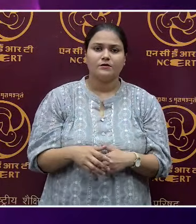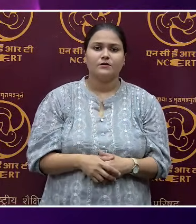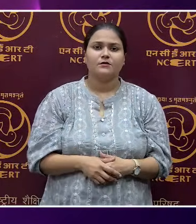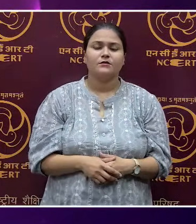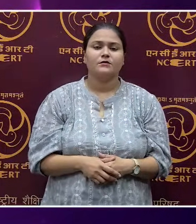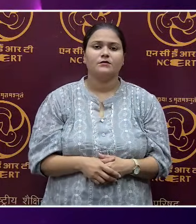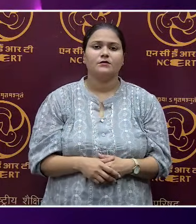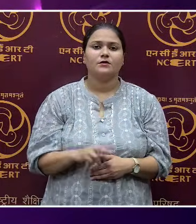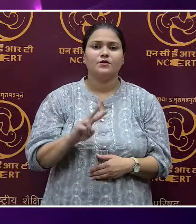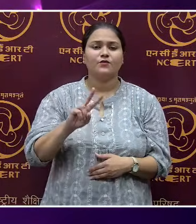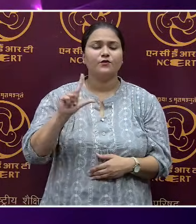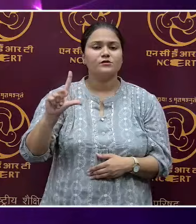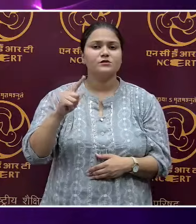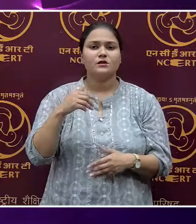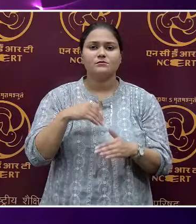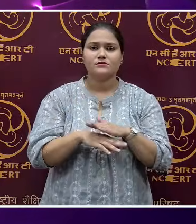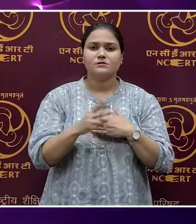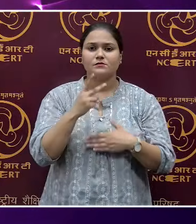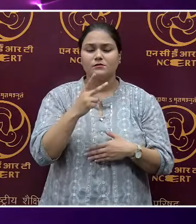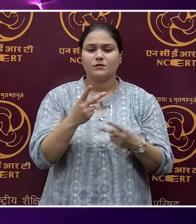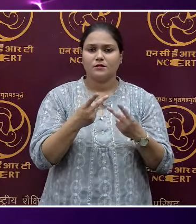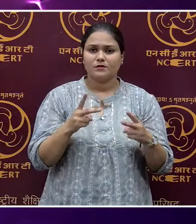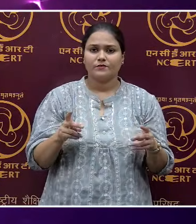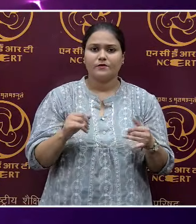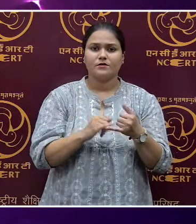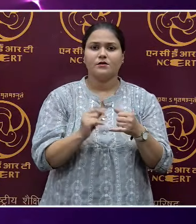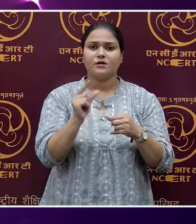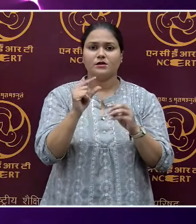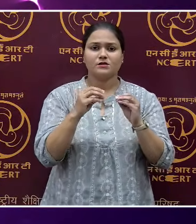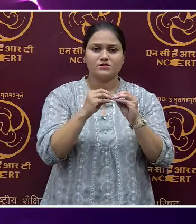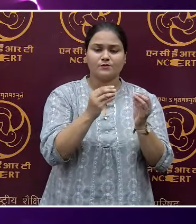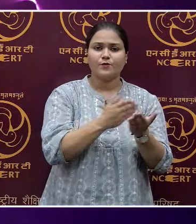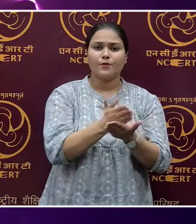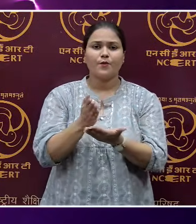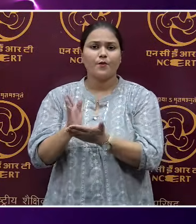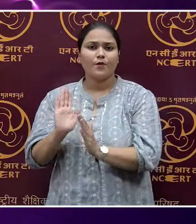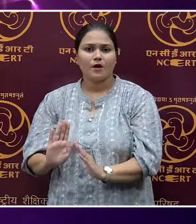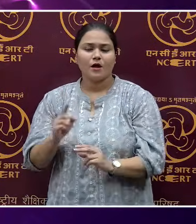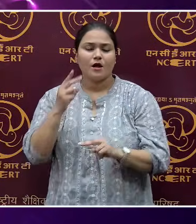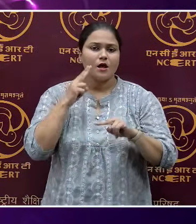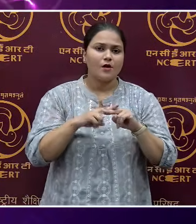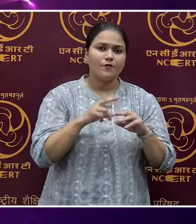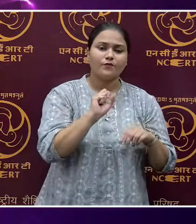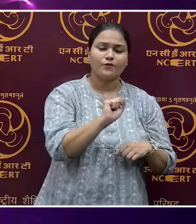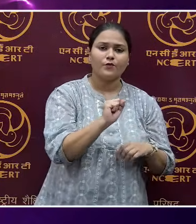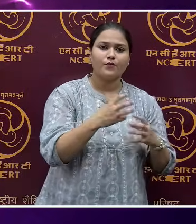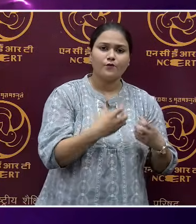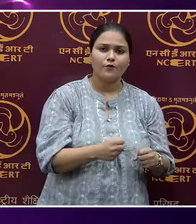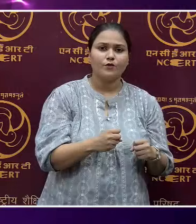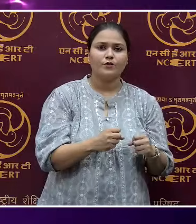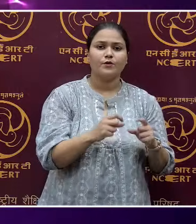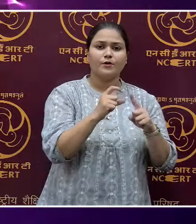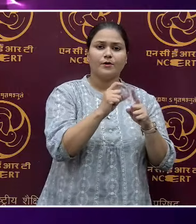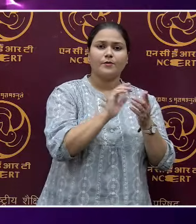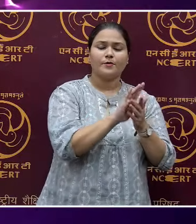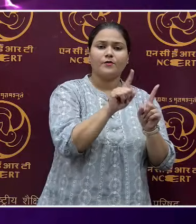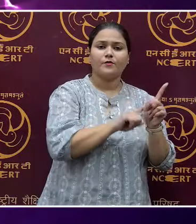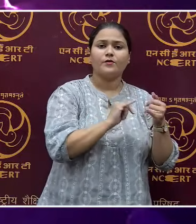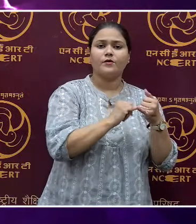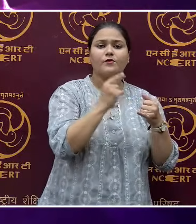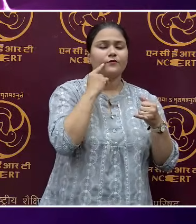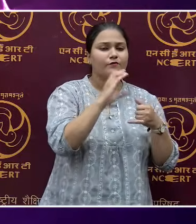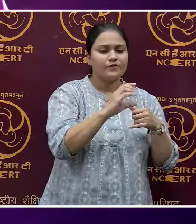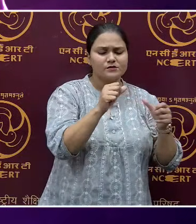virtual labs. You can see all the subject wise categories divided here. Like if you want to learn physics part, physics